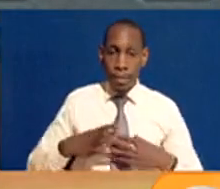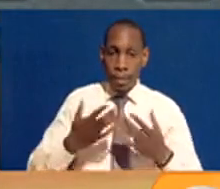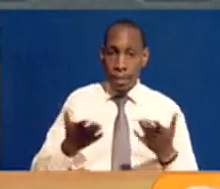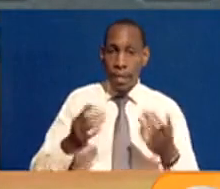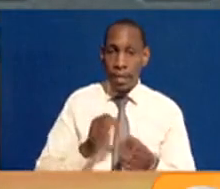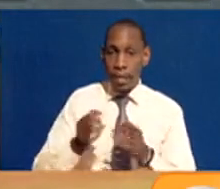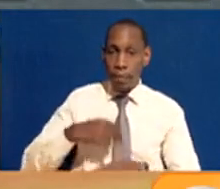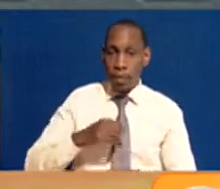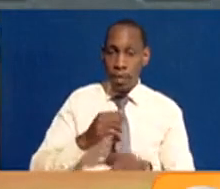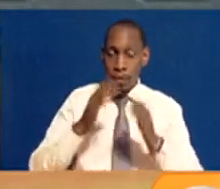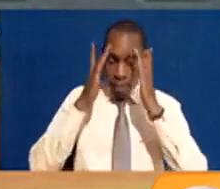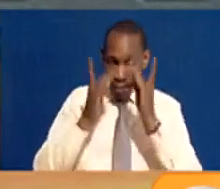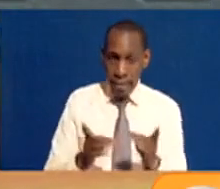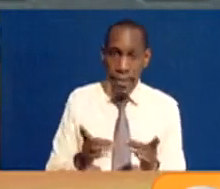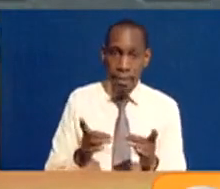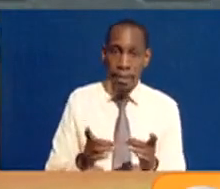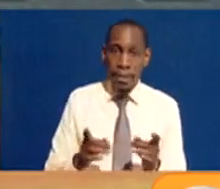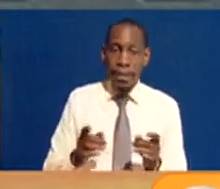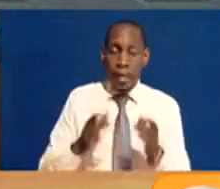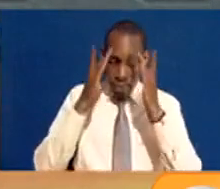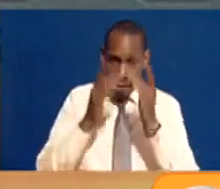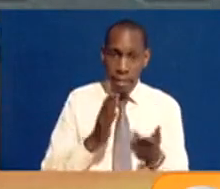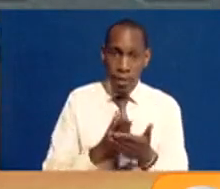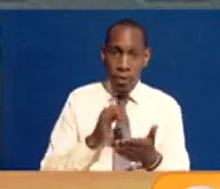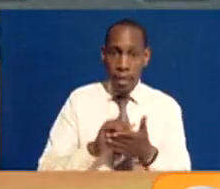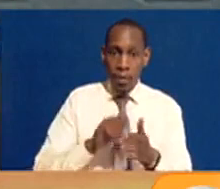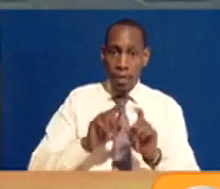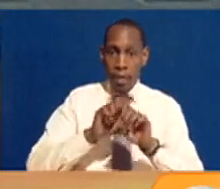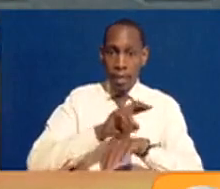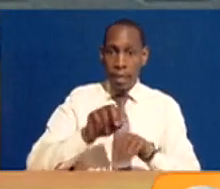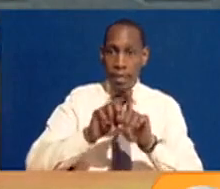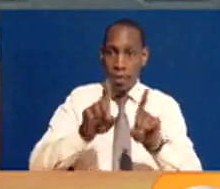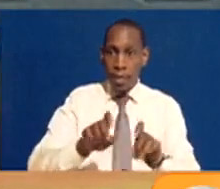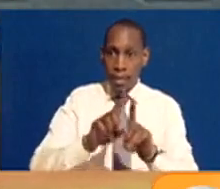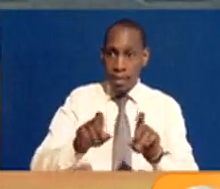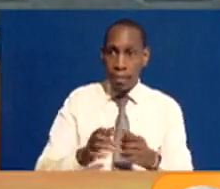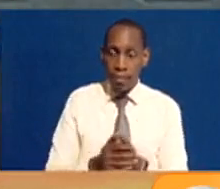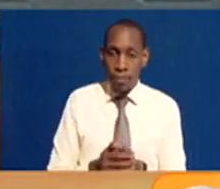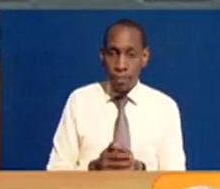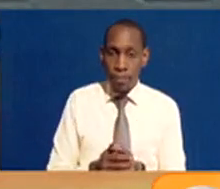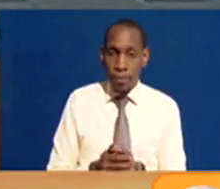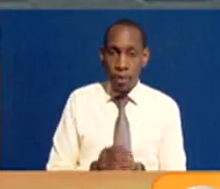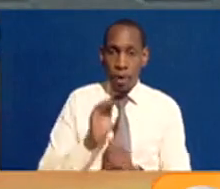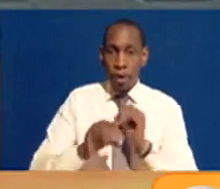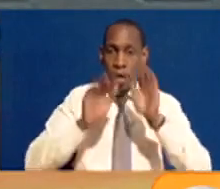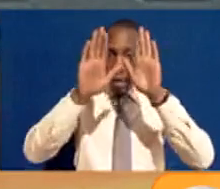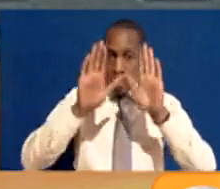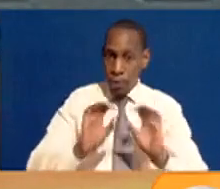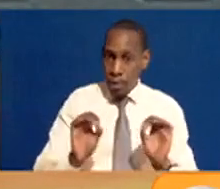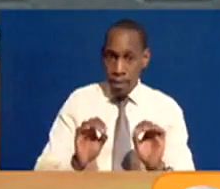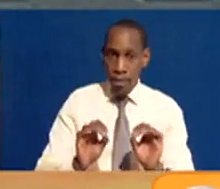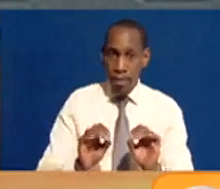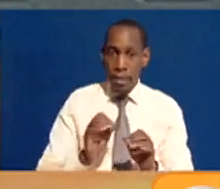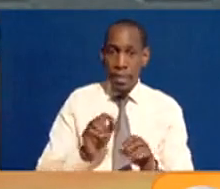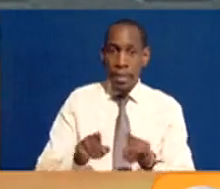if we have decided, and we have, that these national exams are not the end-all be-all, if we